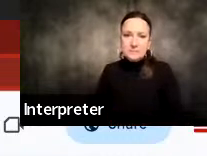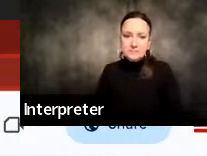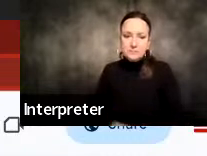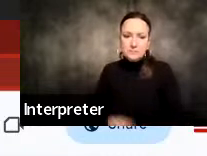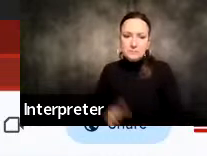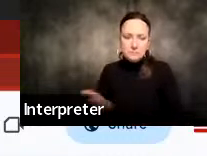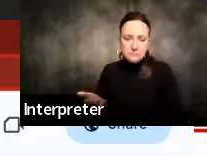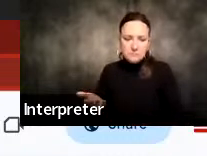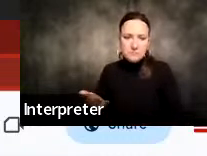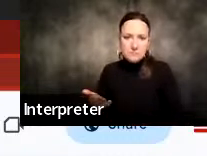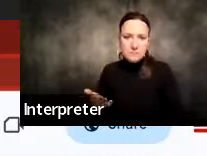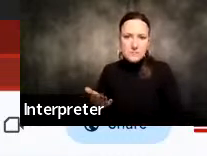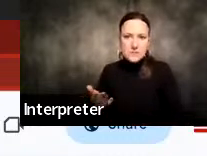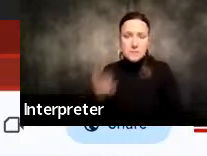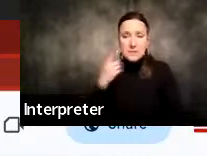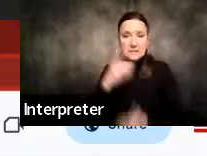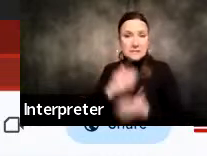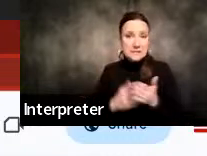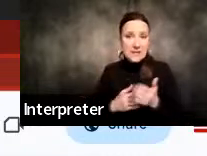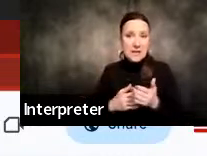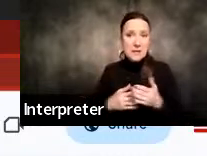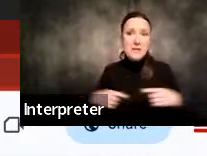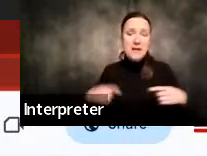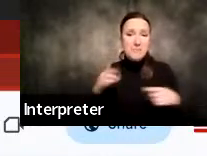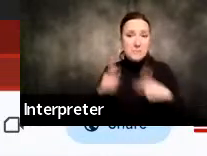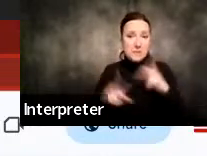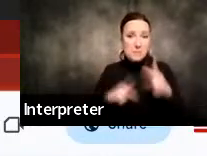with wheelchairs and